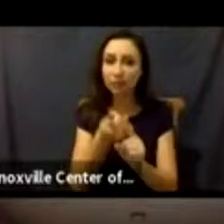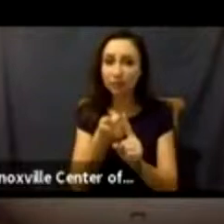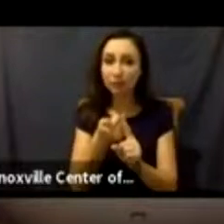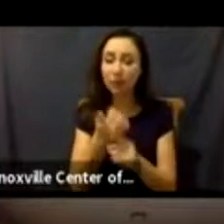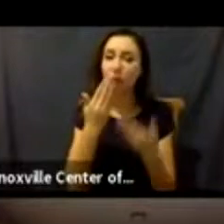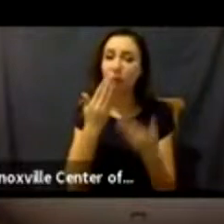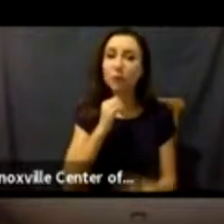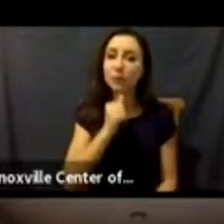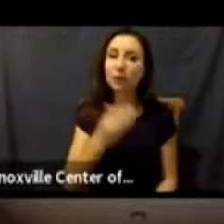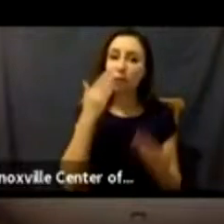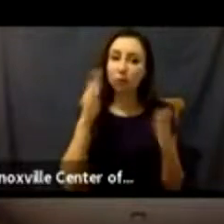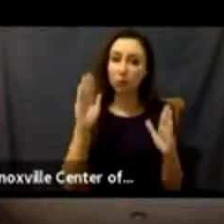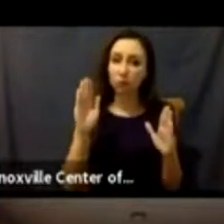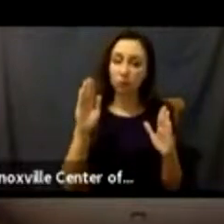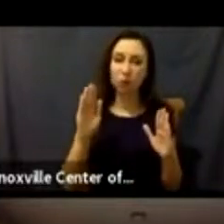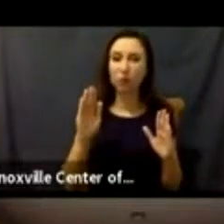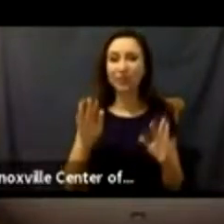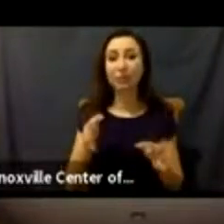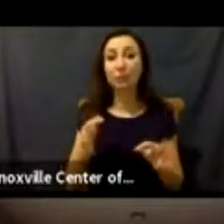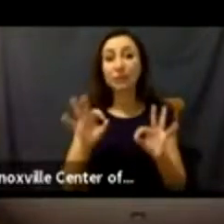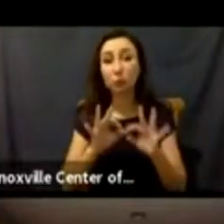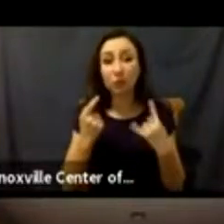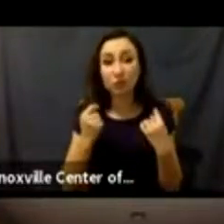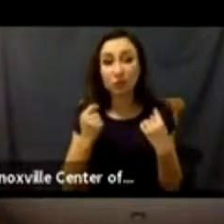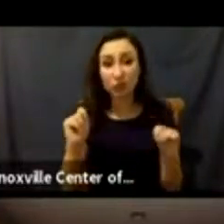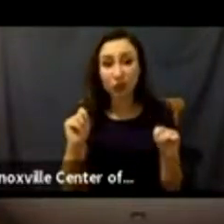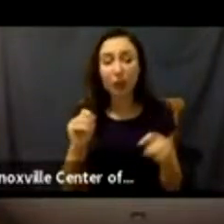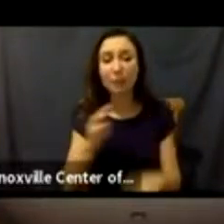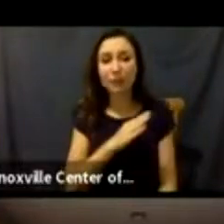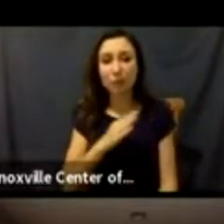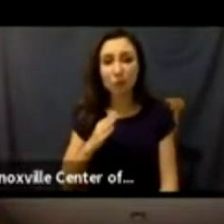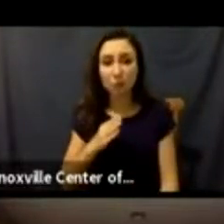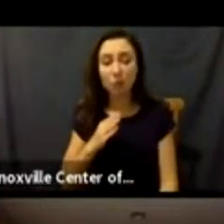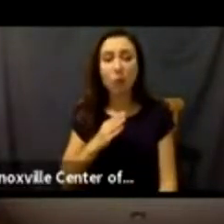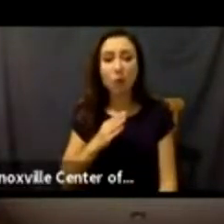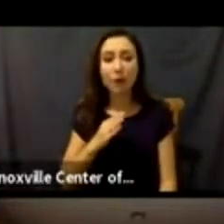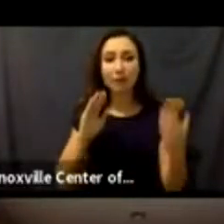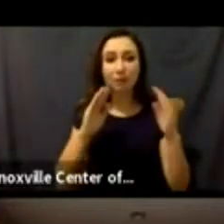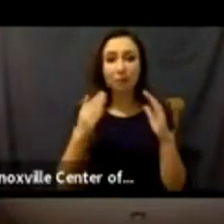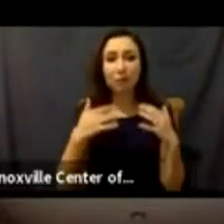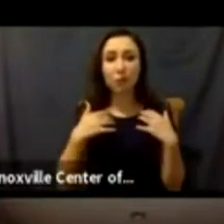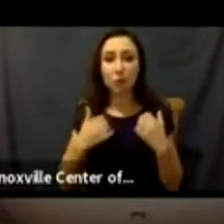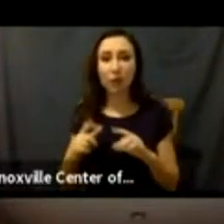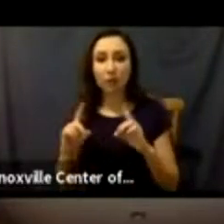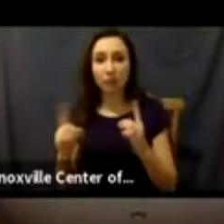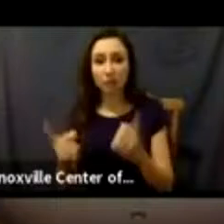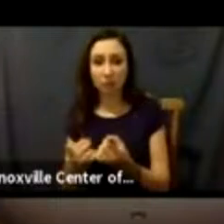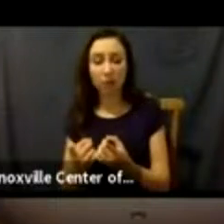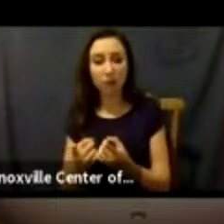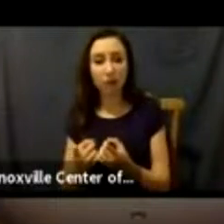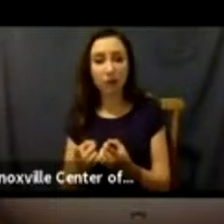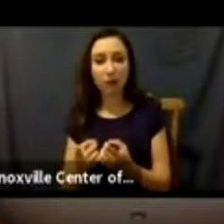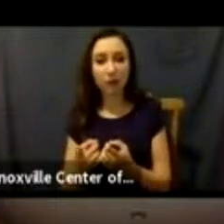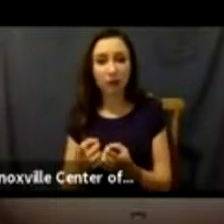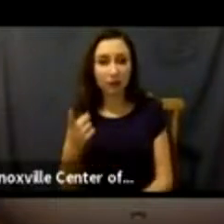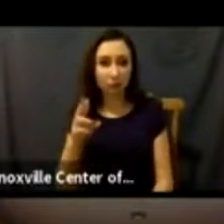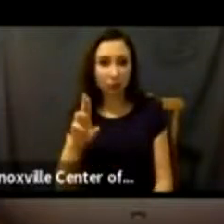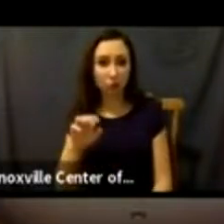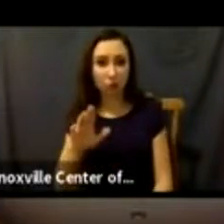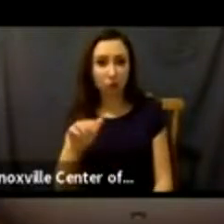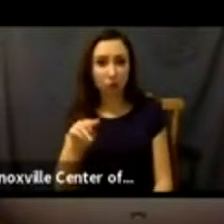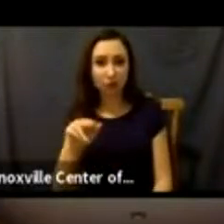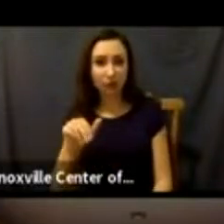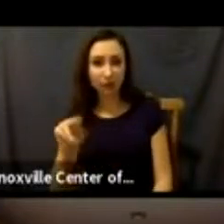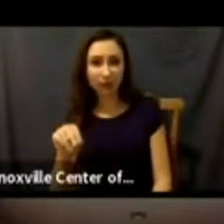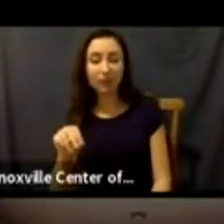know, and so it's still worth trying. But as a board versus the health department, Dr. Buchanan, which is that's what I'm trying to get a sense of, is do